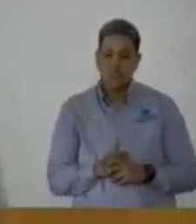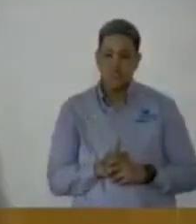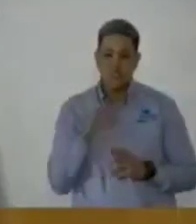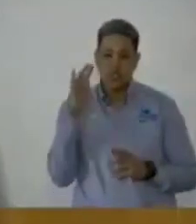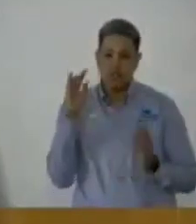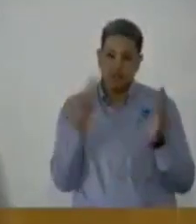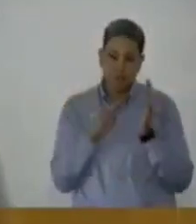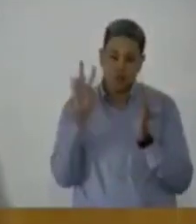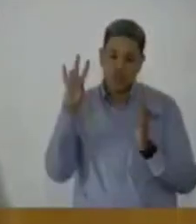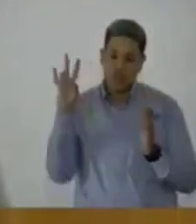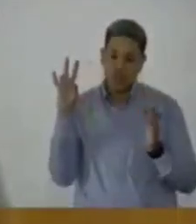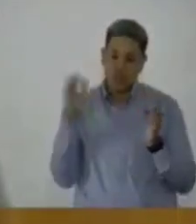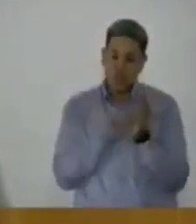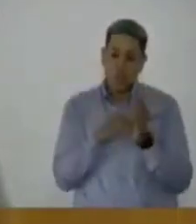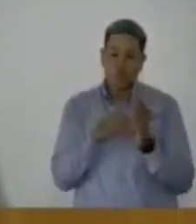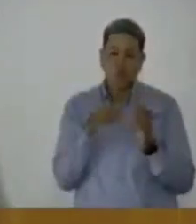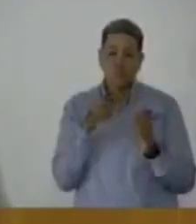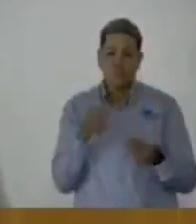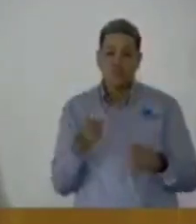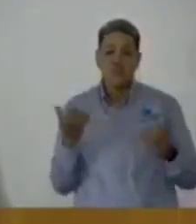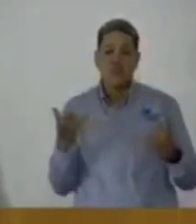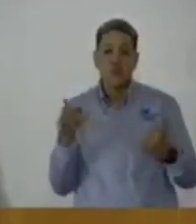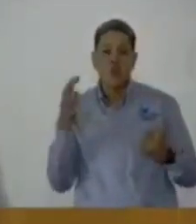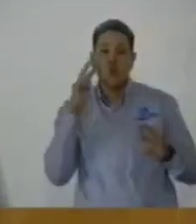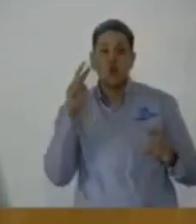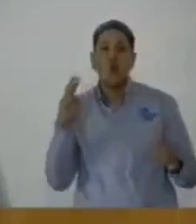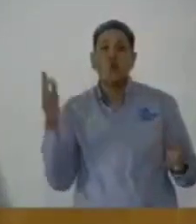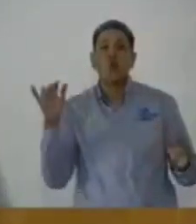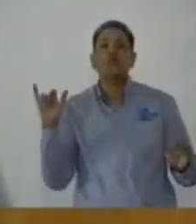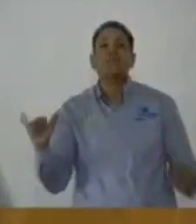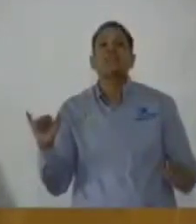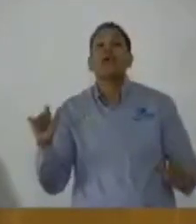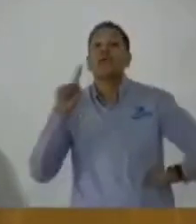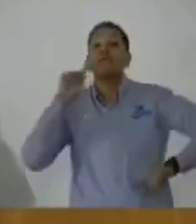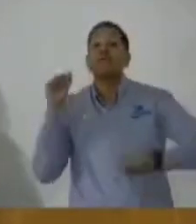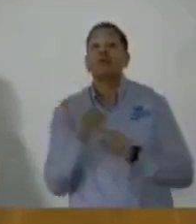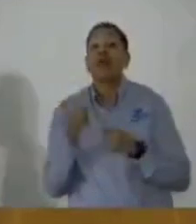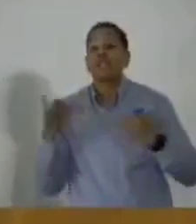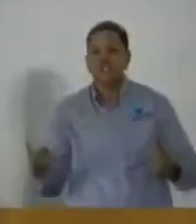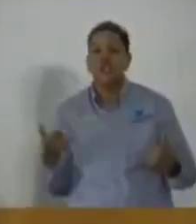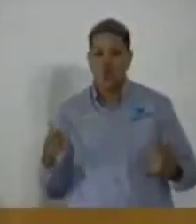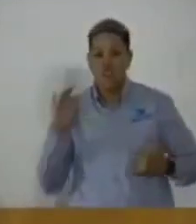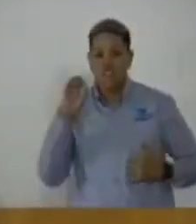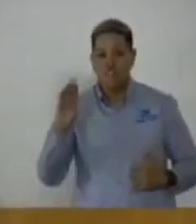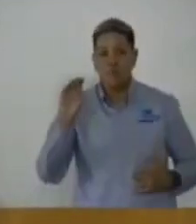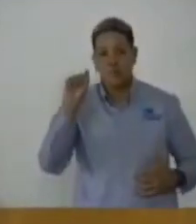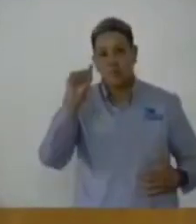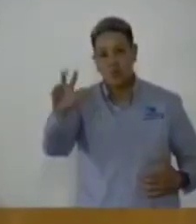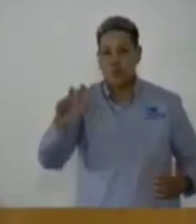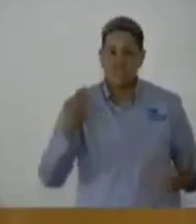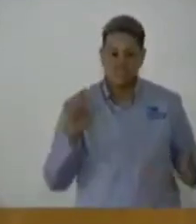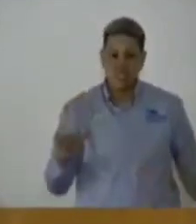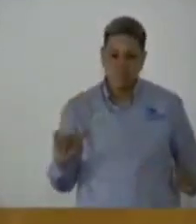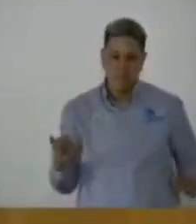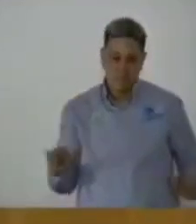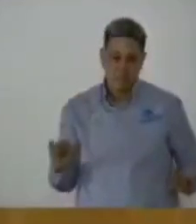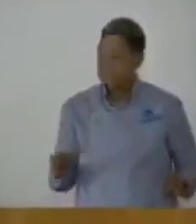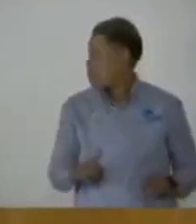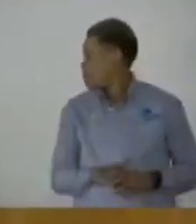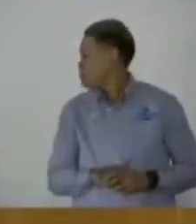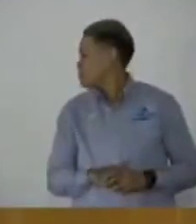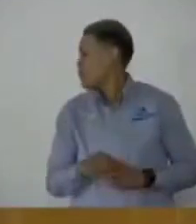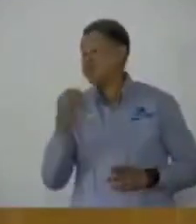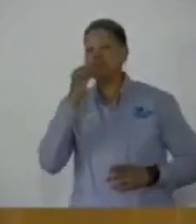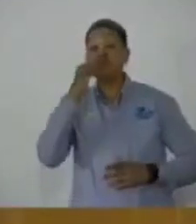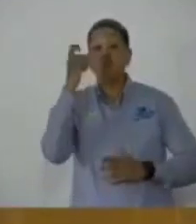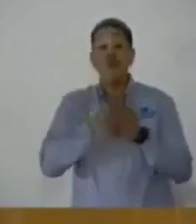$72,000. Now let us look at what that same reality is February 2023. Food